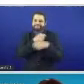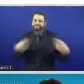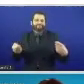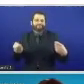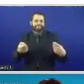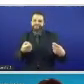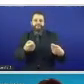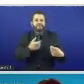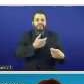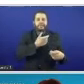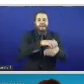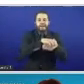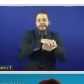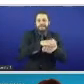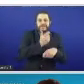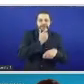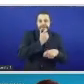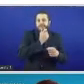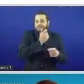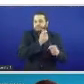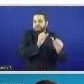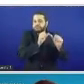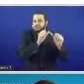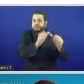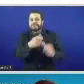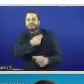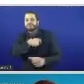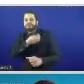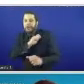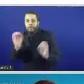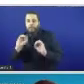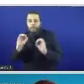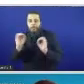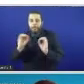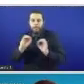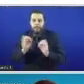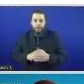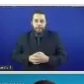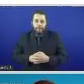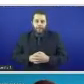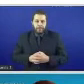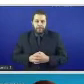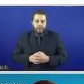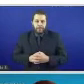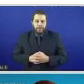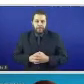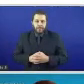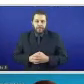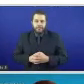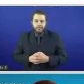the gaps left by governments. And they are doing all of this on a shoestring. According to the Organization for